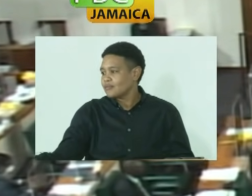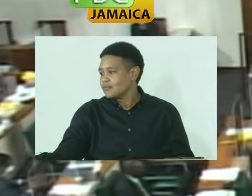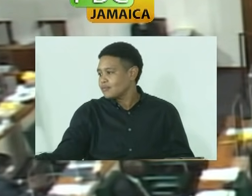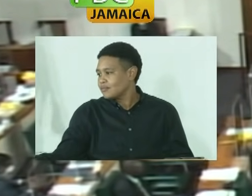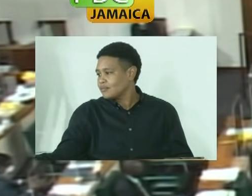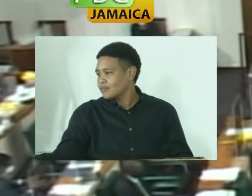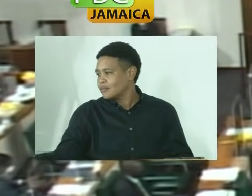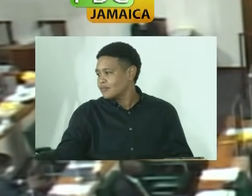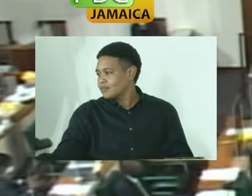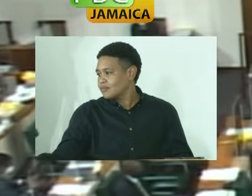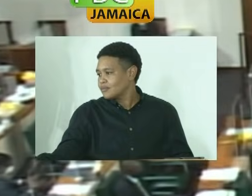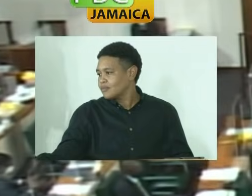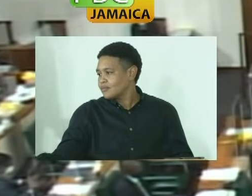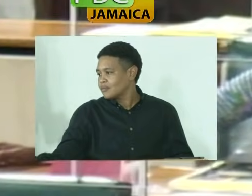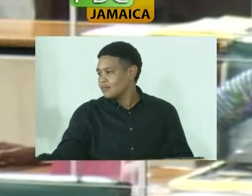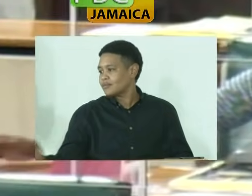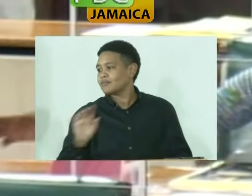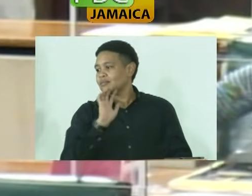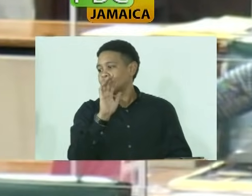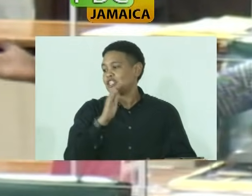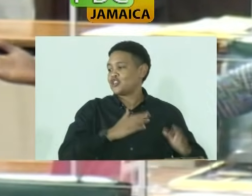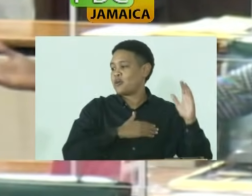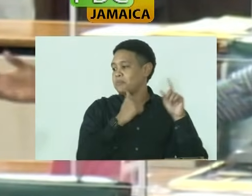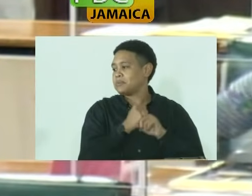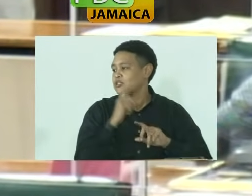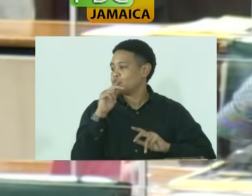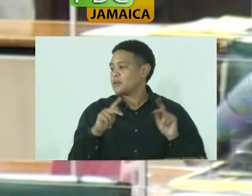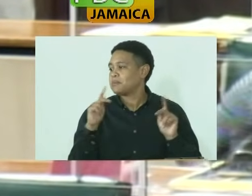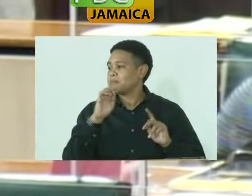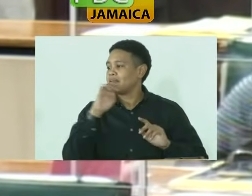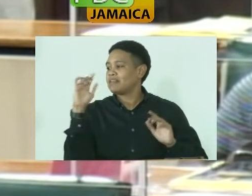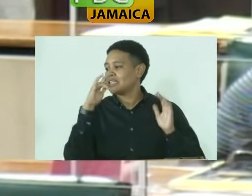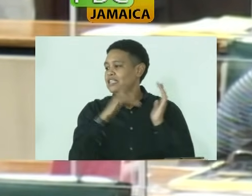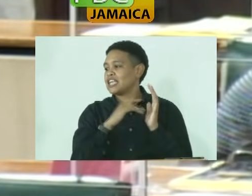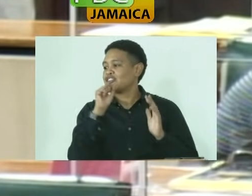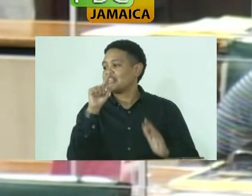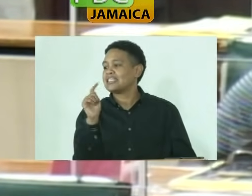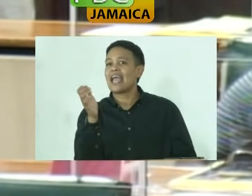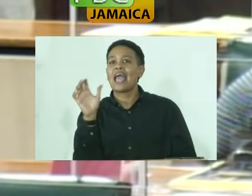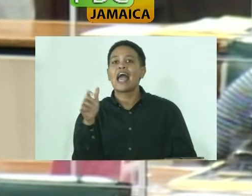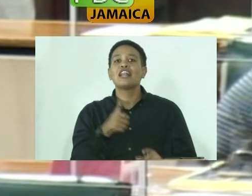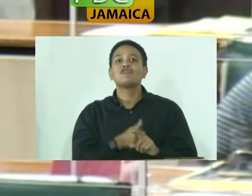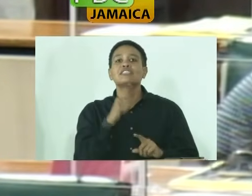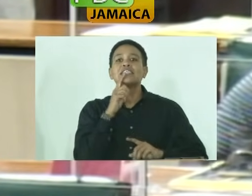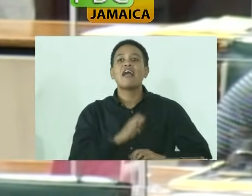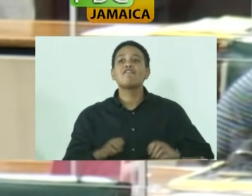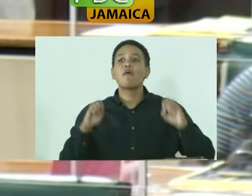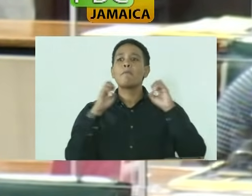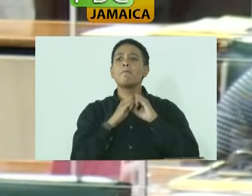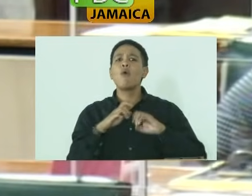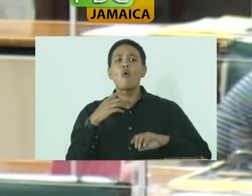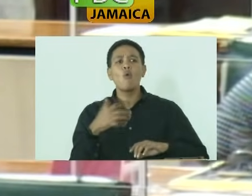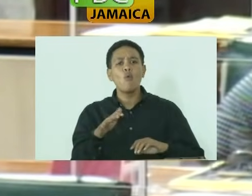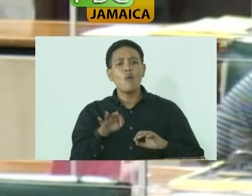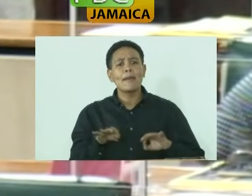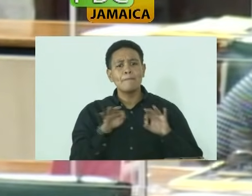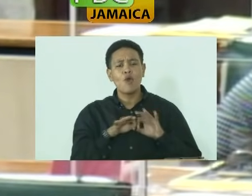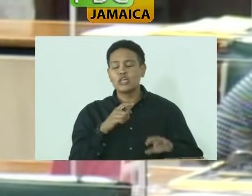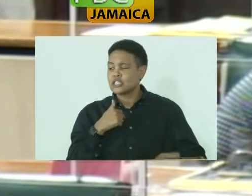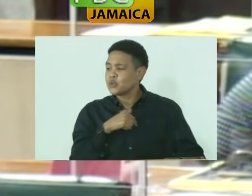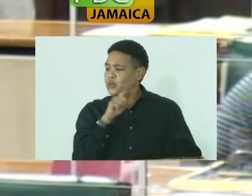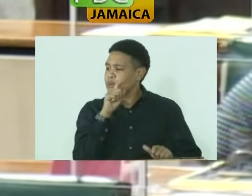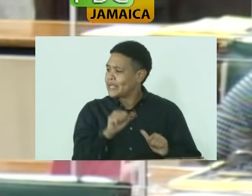His commitment to the people of East Central St. Catherine is even more important as